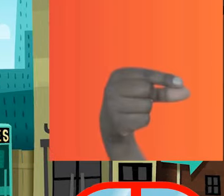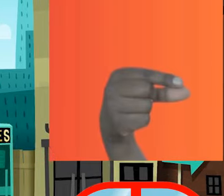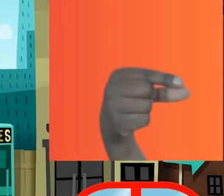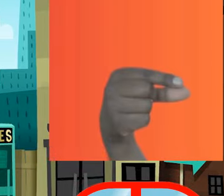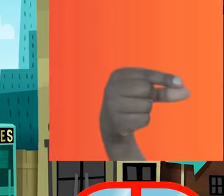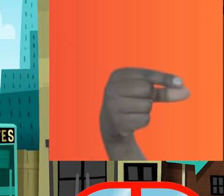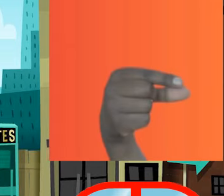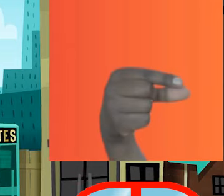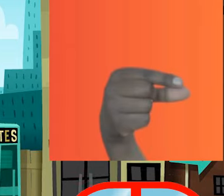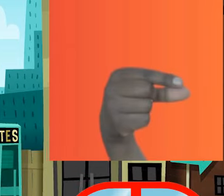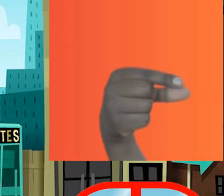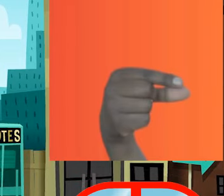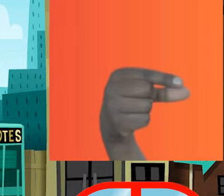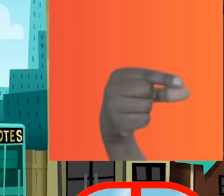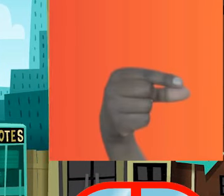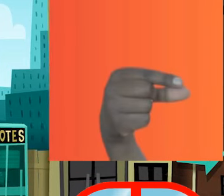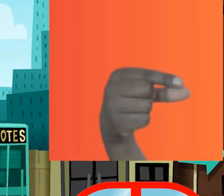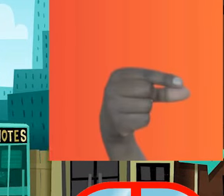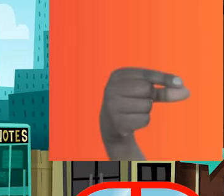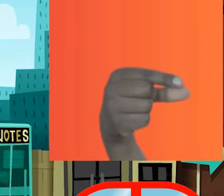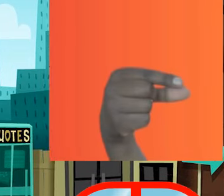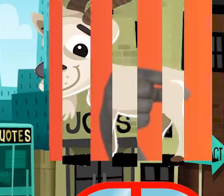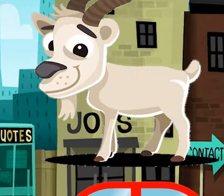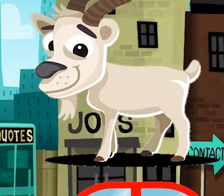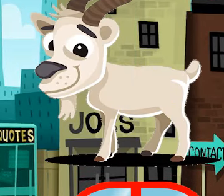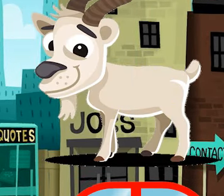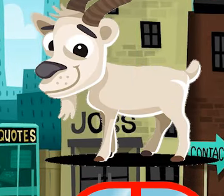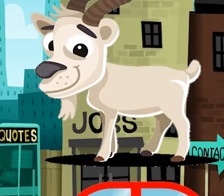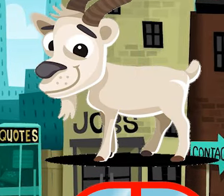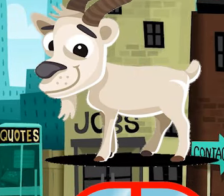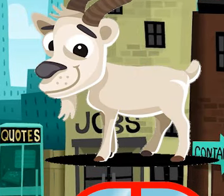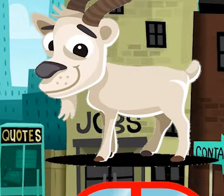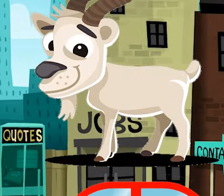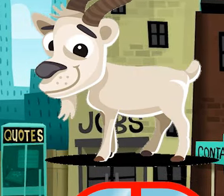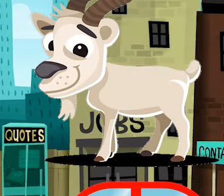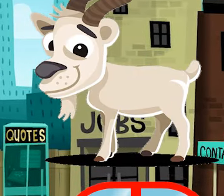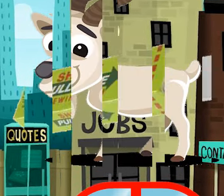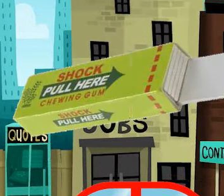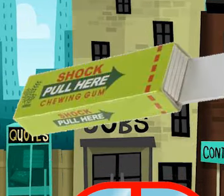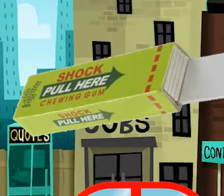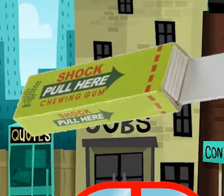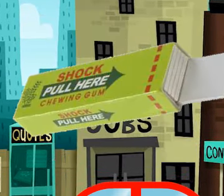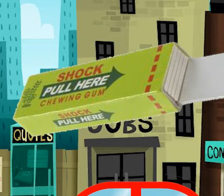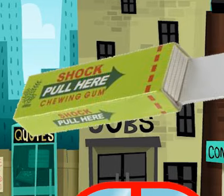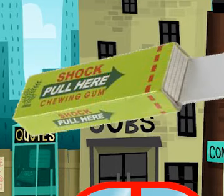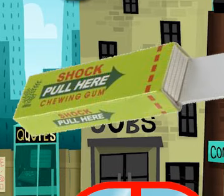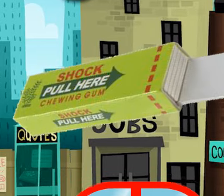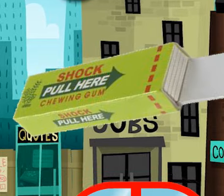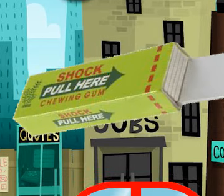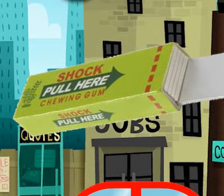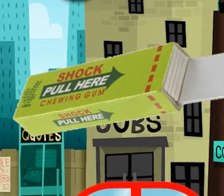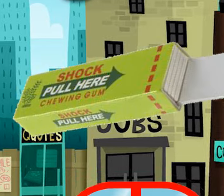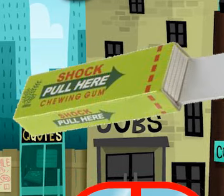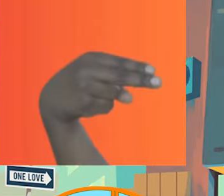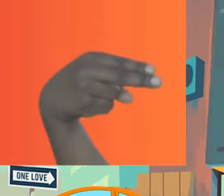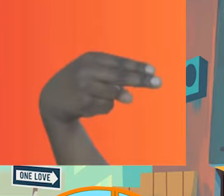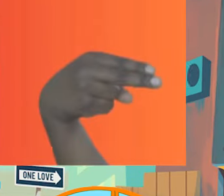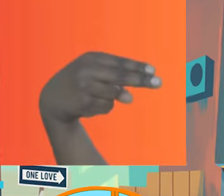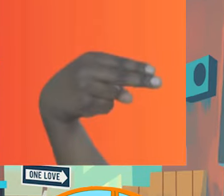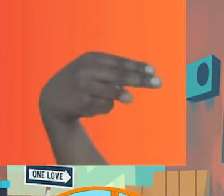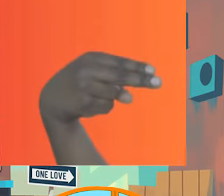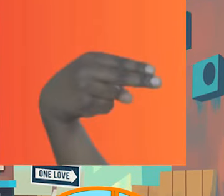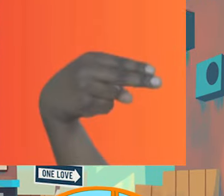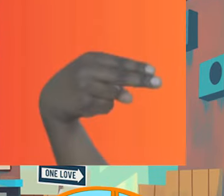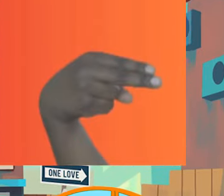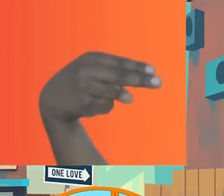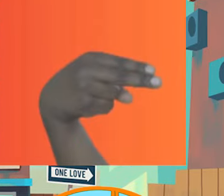the letter G. This is the letter G. Goat. Do it. Gum. Chew it. This is